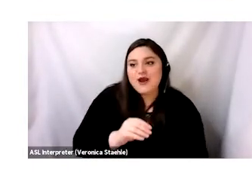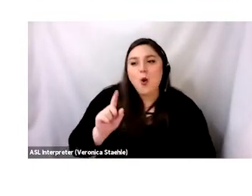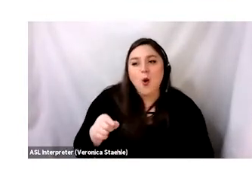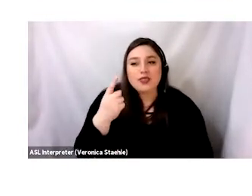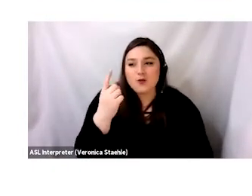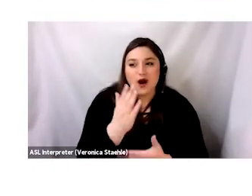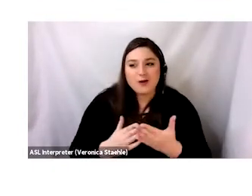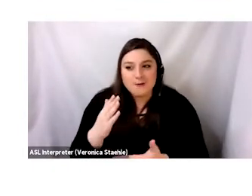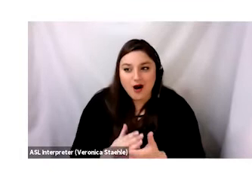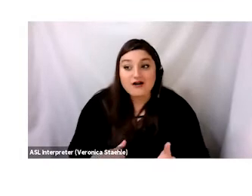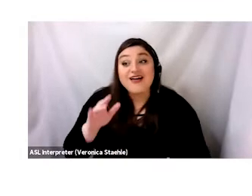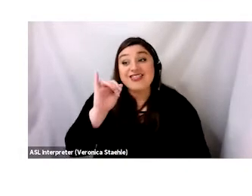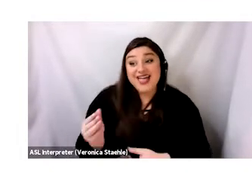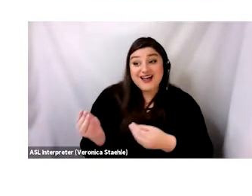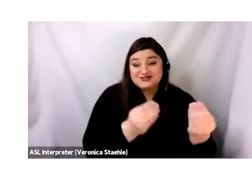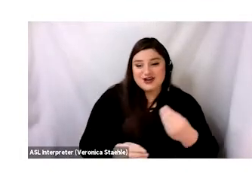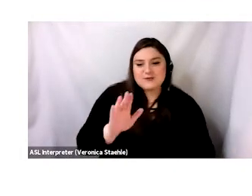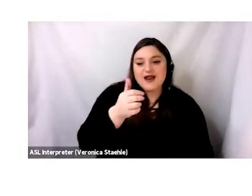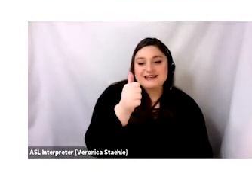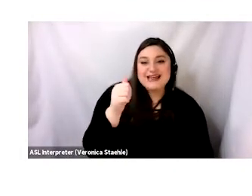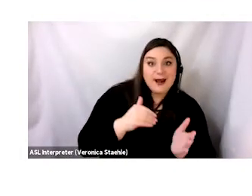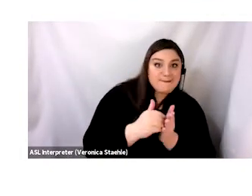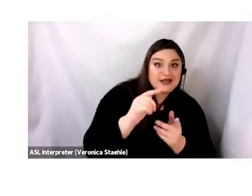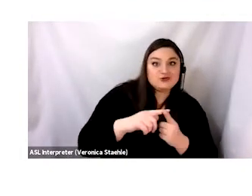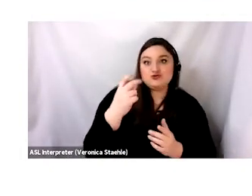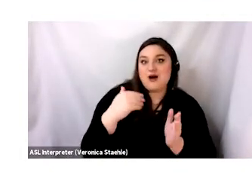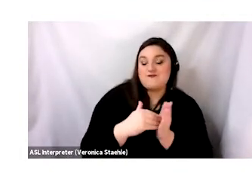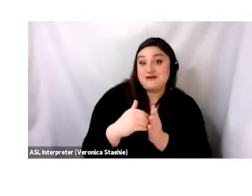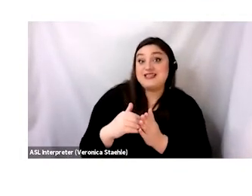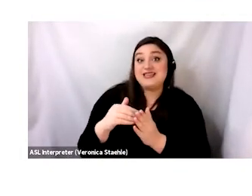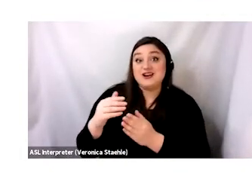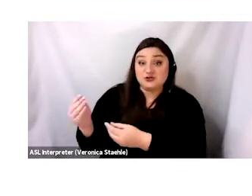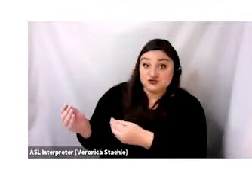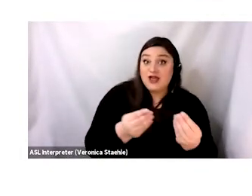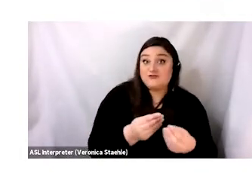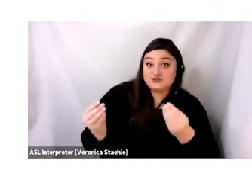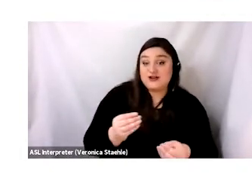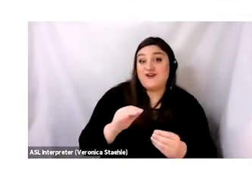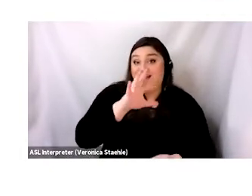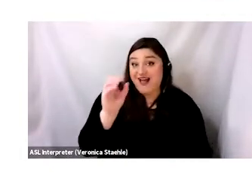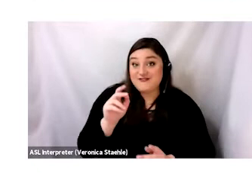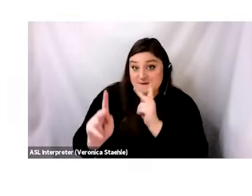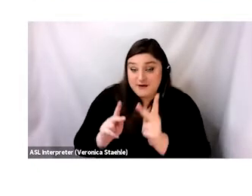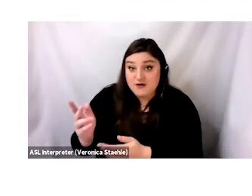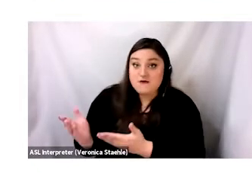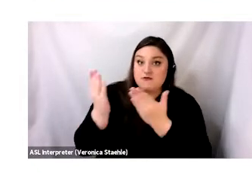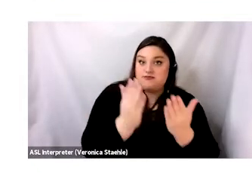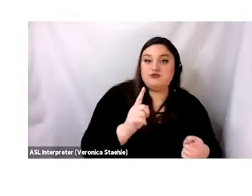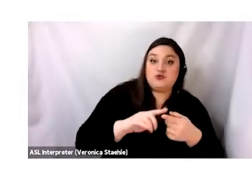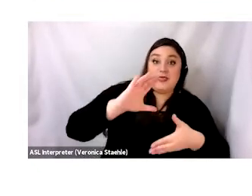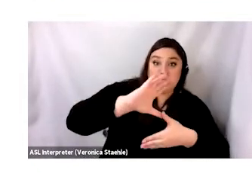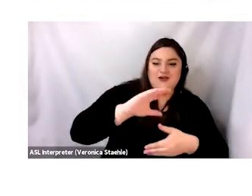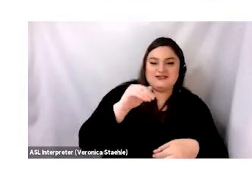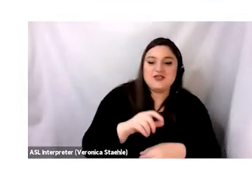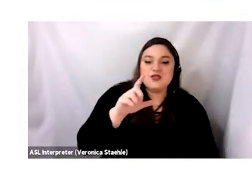between 10 million and 12 million enslaved Africans across the Atlantic Ocean to the Americas from the 16th to 19th century.